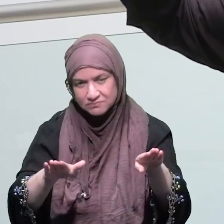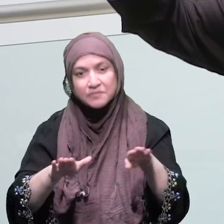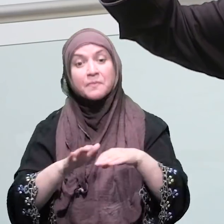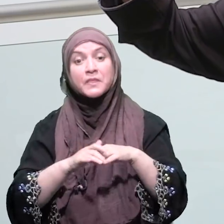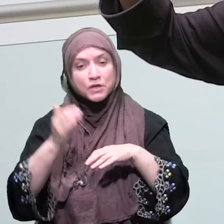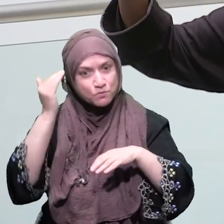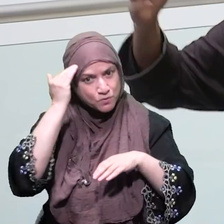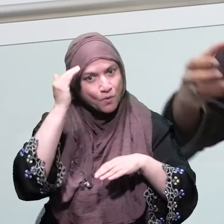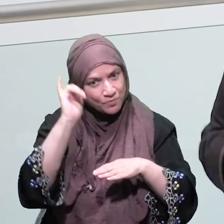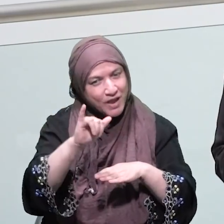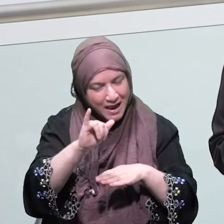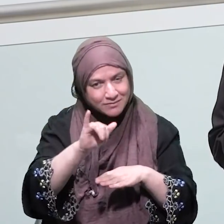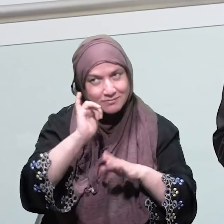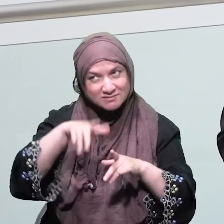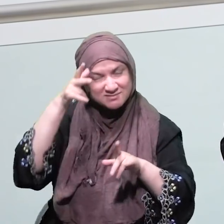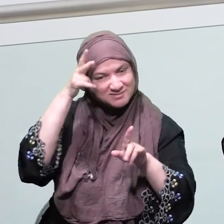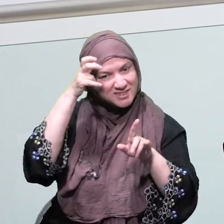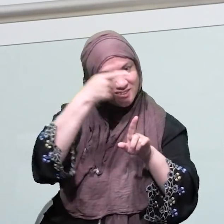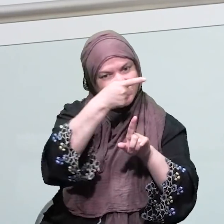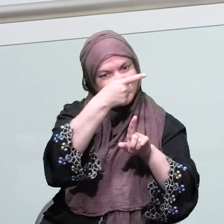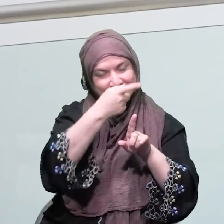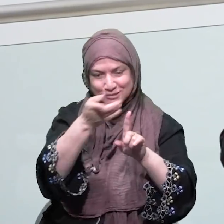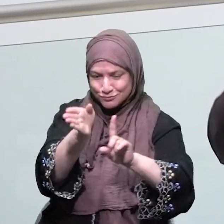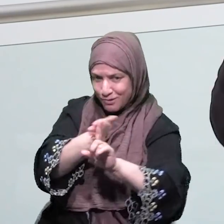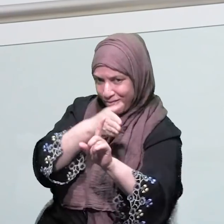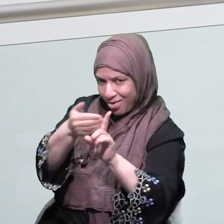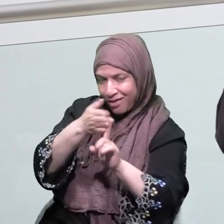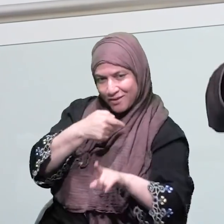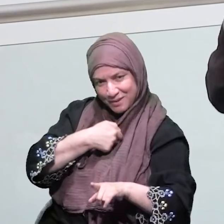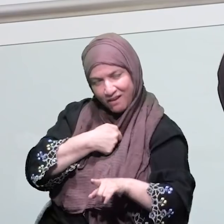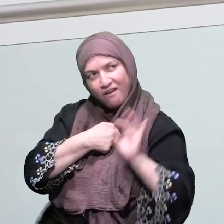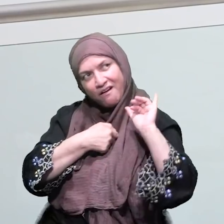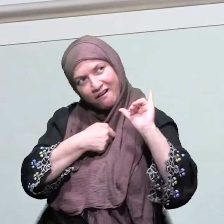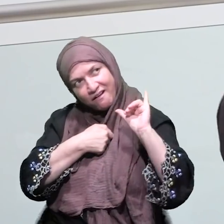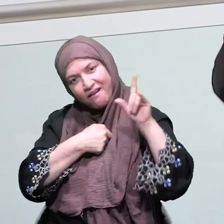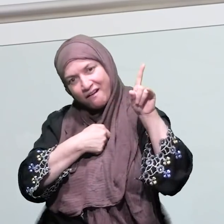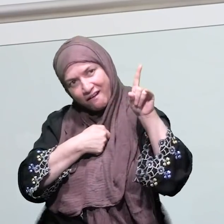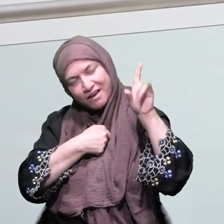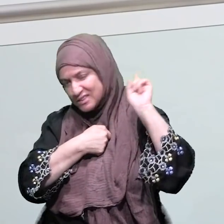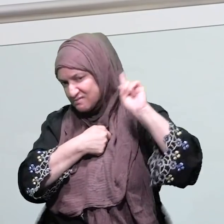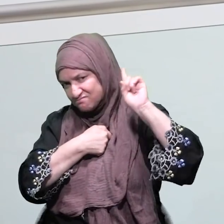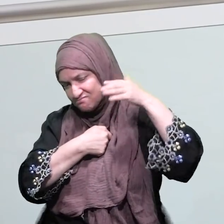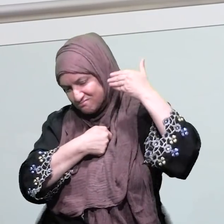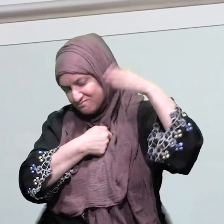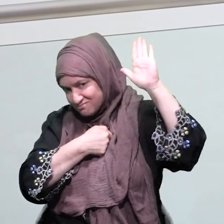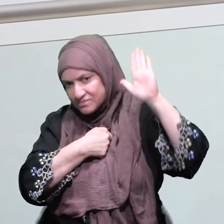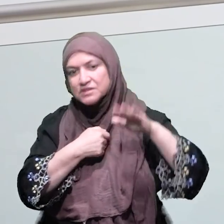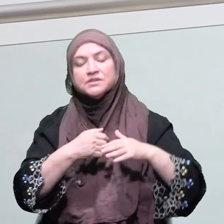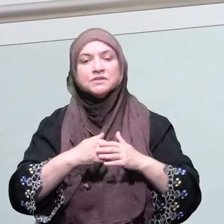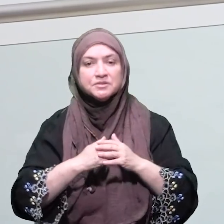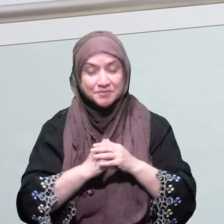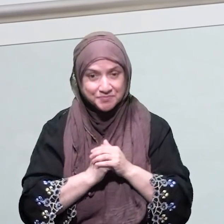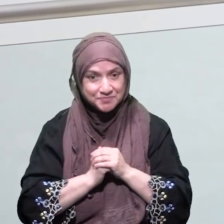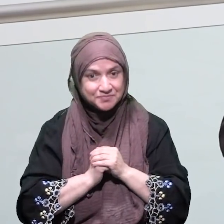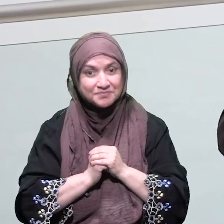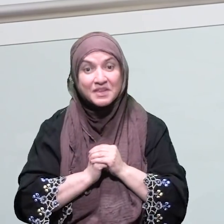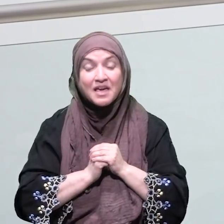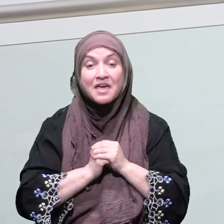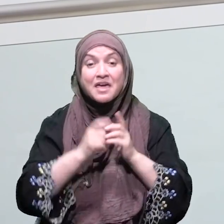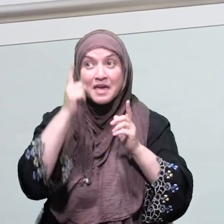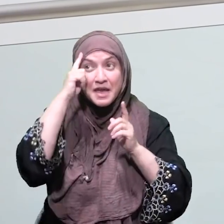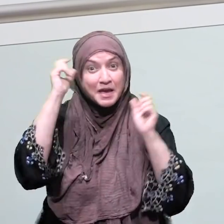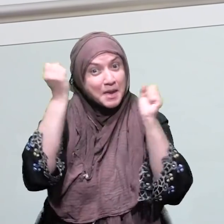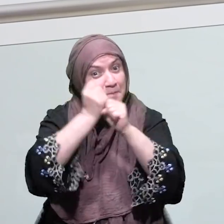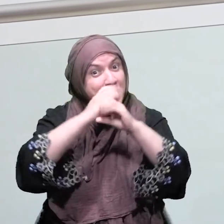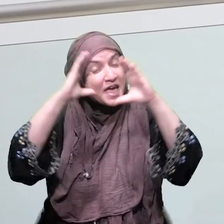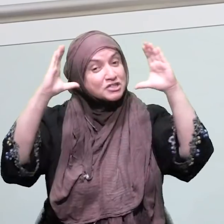of Allah and the remembrance of Allah, you're boiling in bed. Like imagine if someone was standing on top of you, throwing rocks at you, poking you and saying, go do something, say